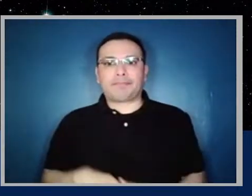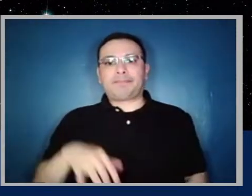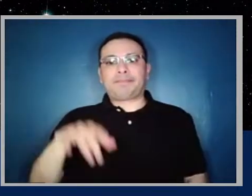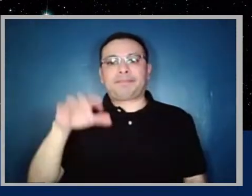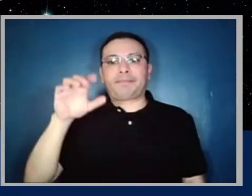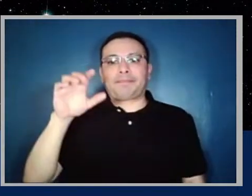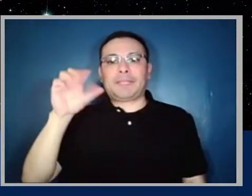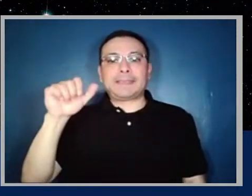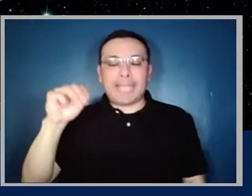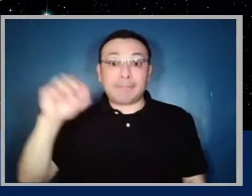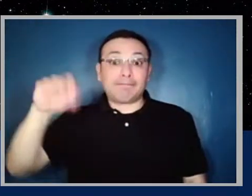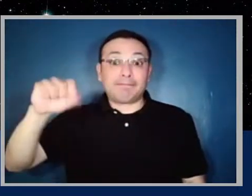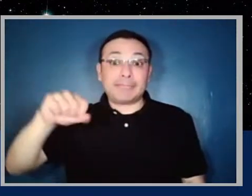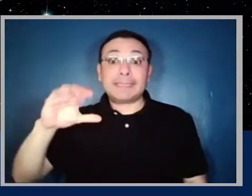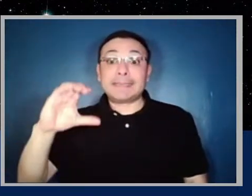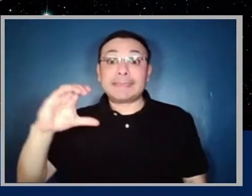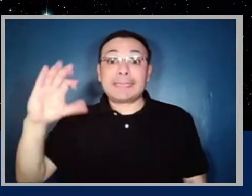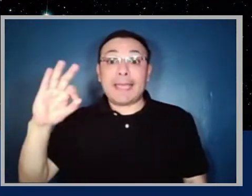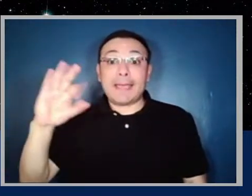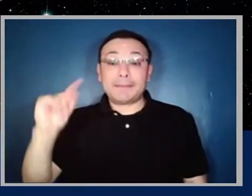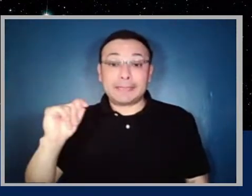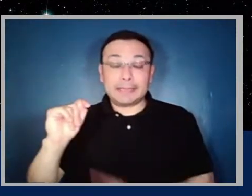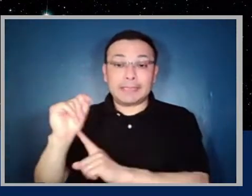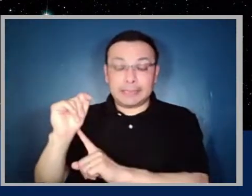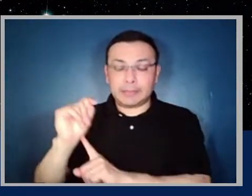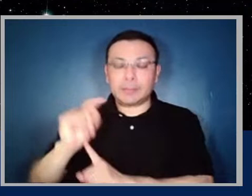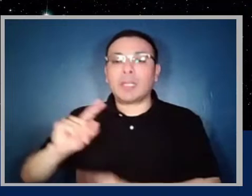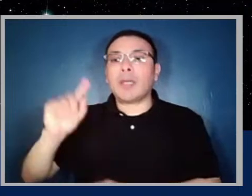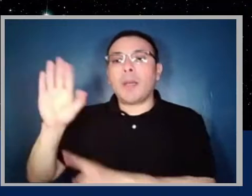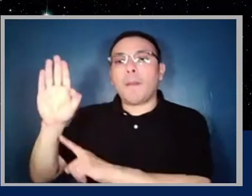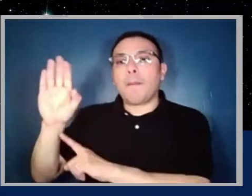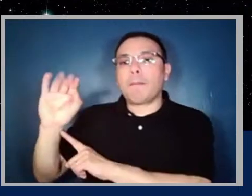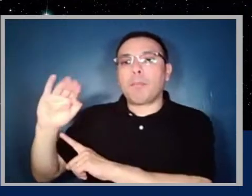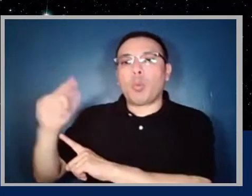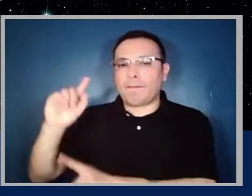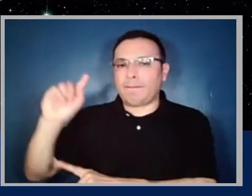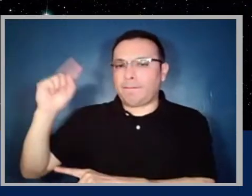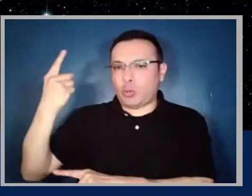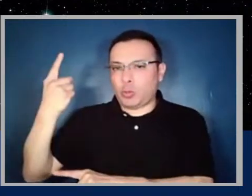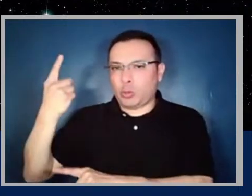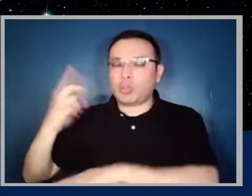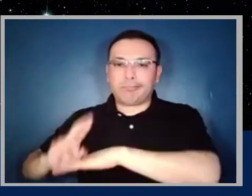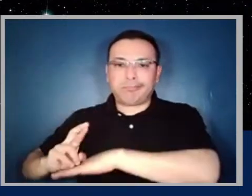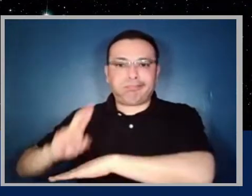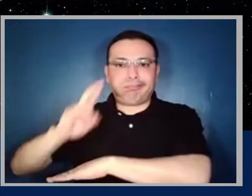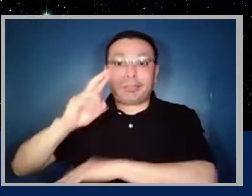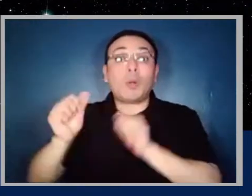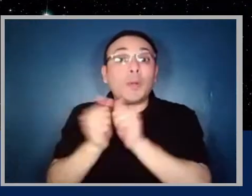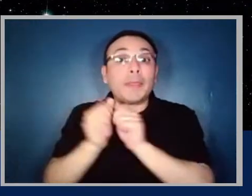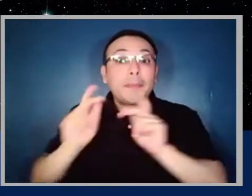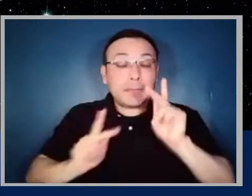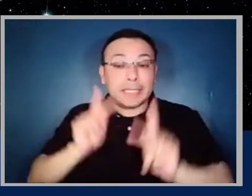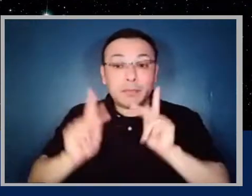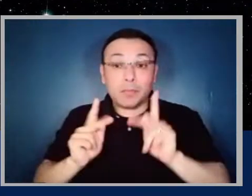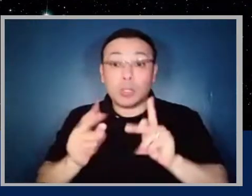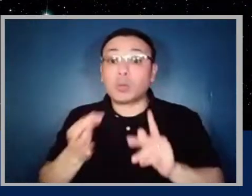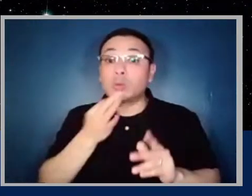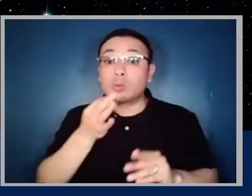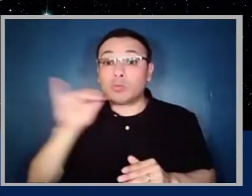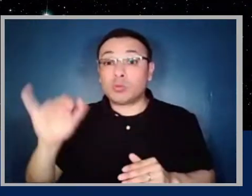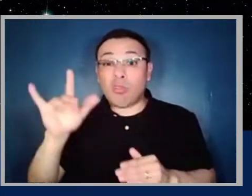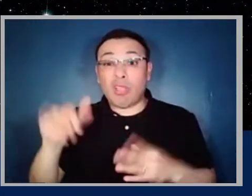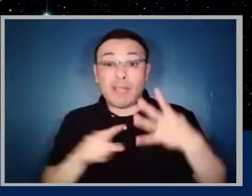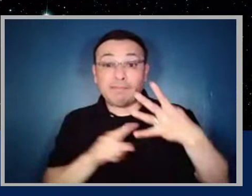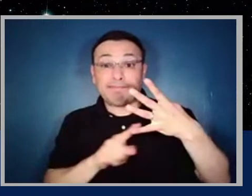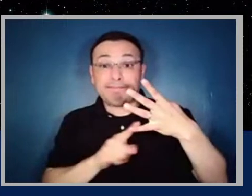So CFT is Boeing's first crewed flight, the crewed flight test, which is happening at the end of July. They'll be launching up to